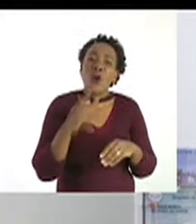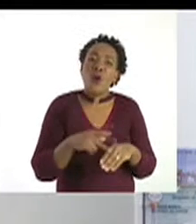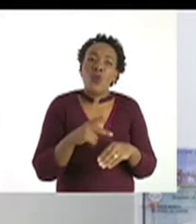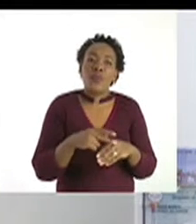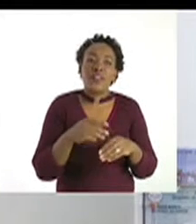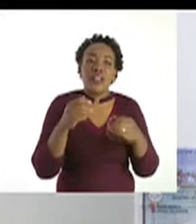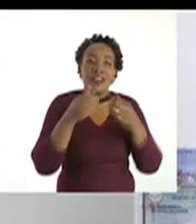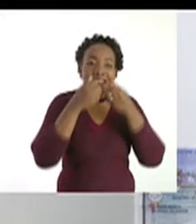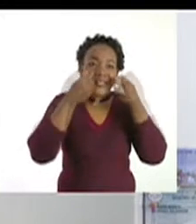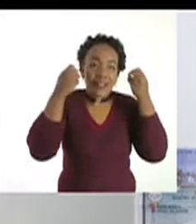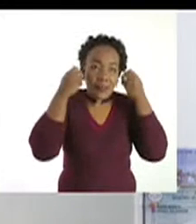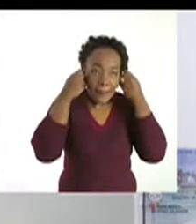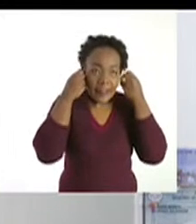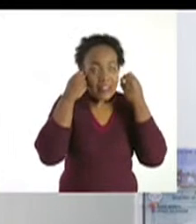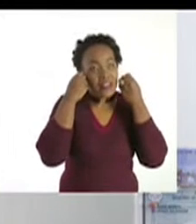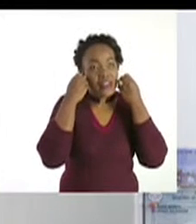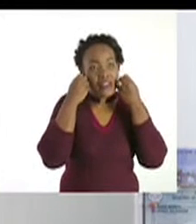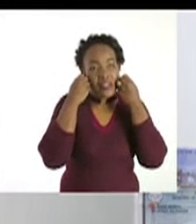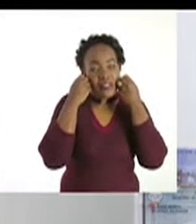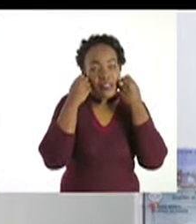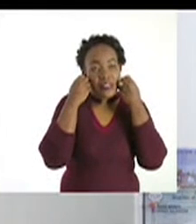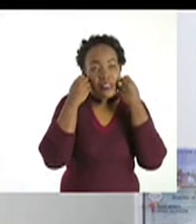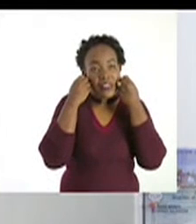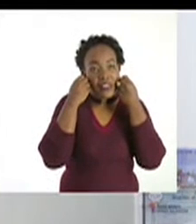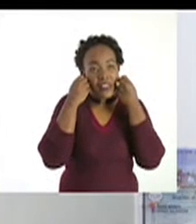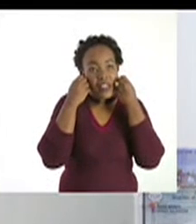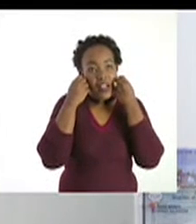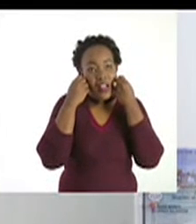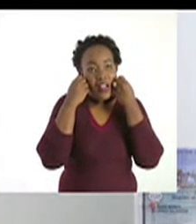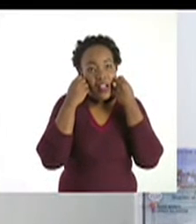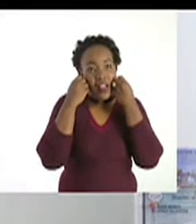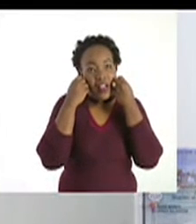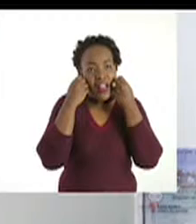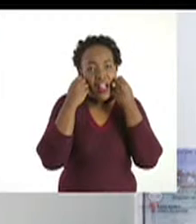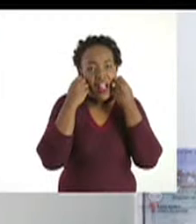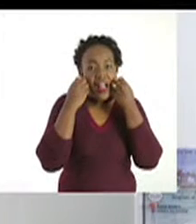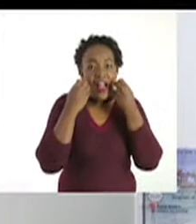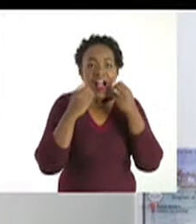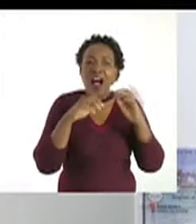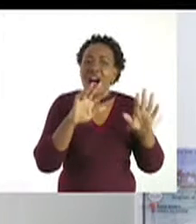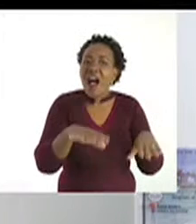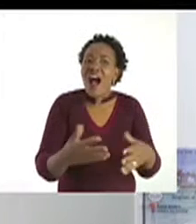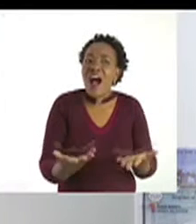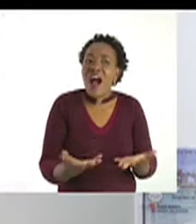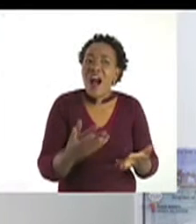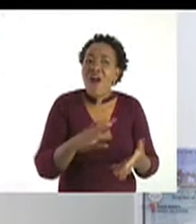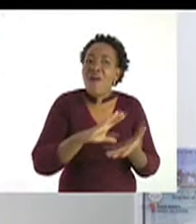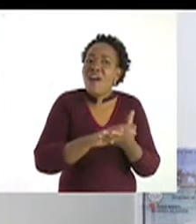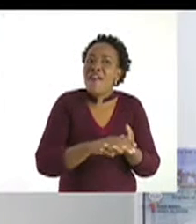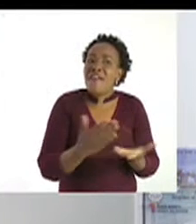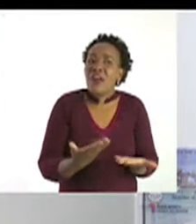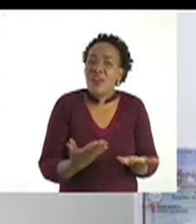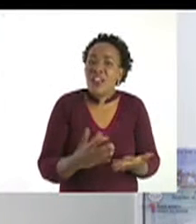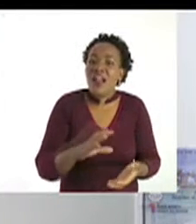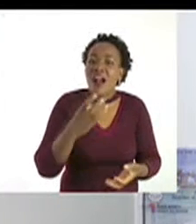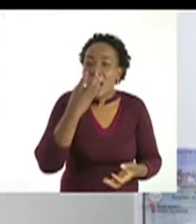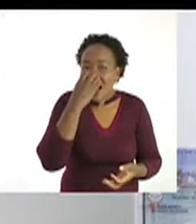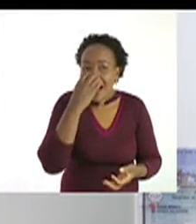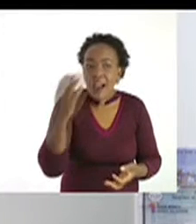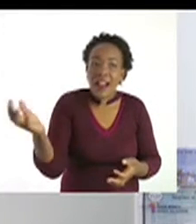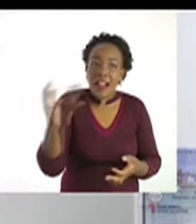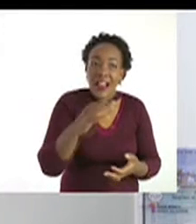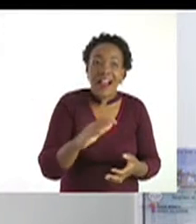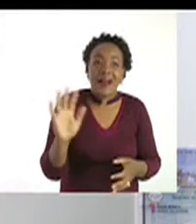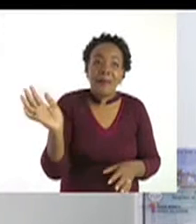mask. Before we move on, let me call our friend Zoshi to say goodbye.